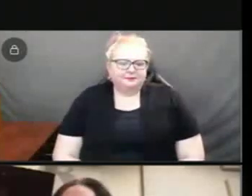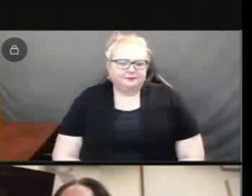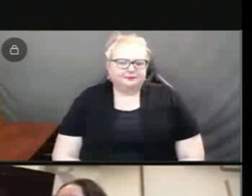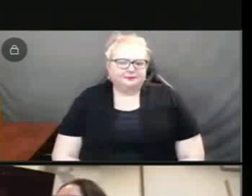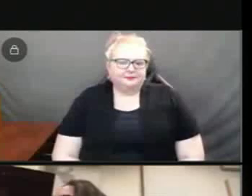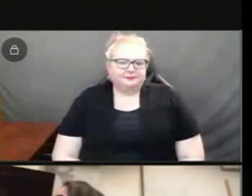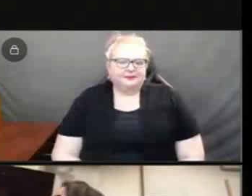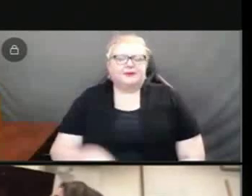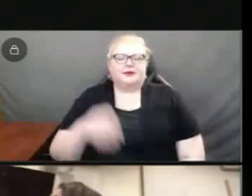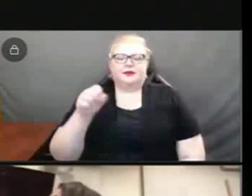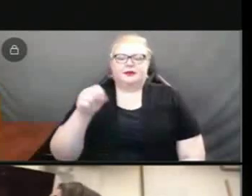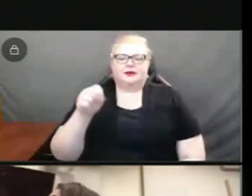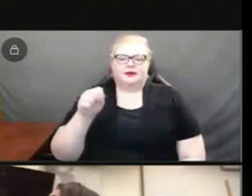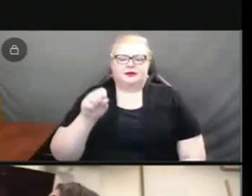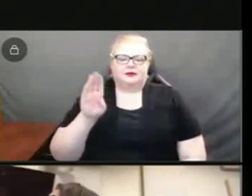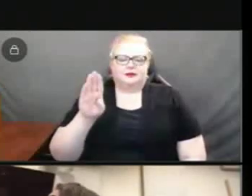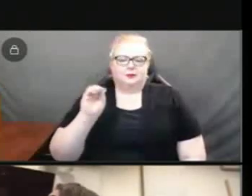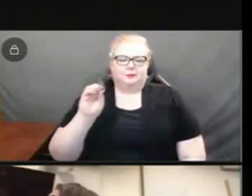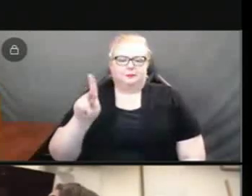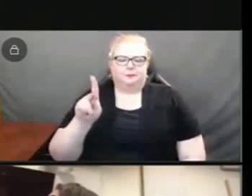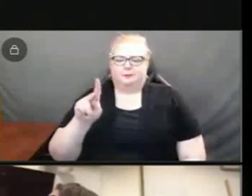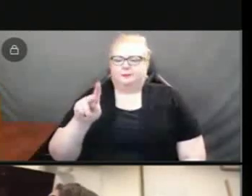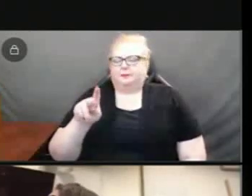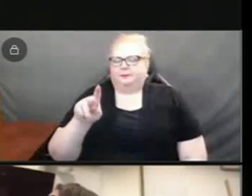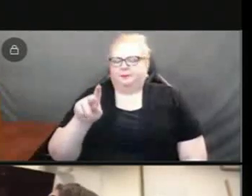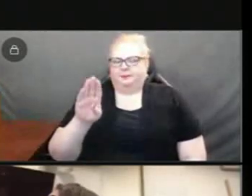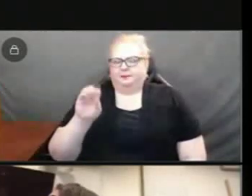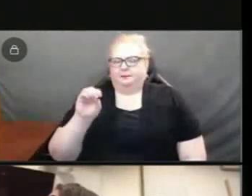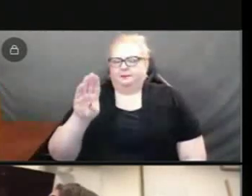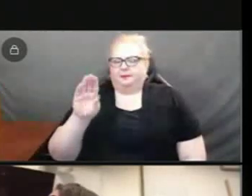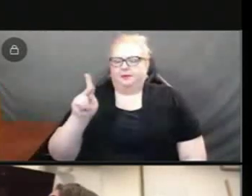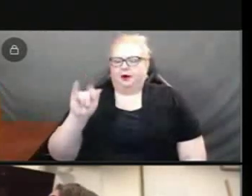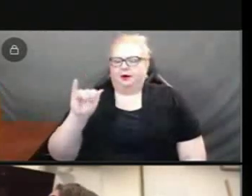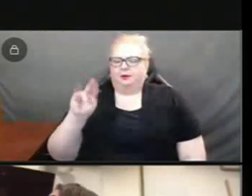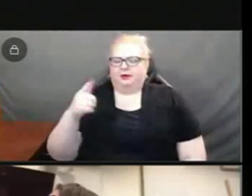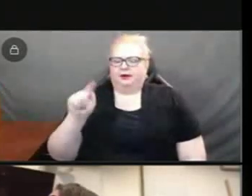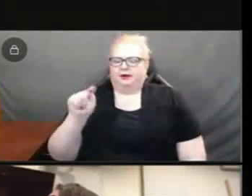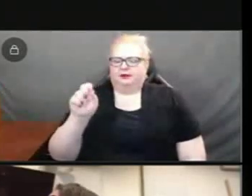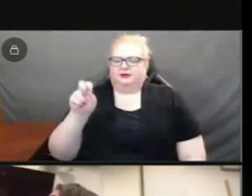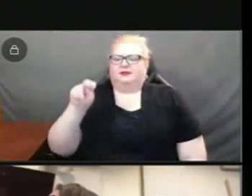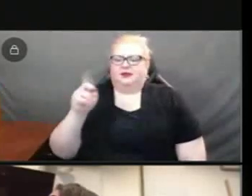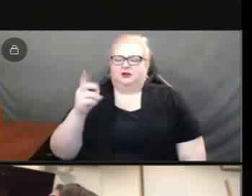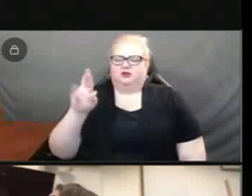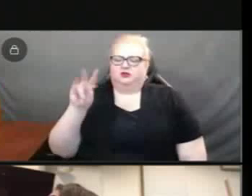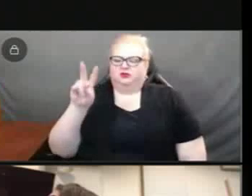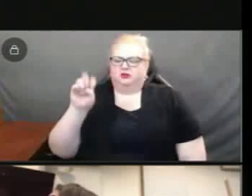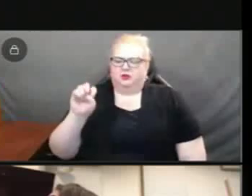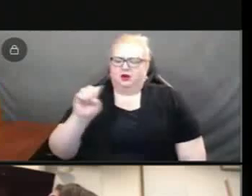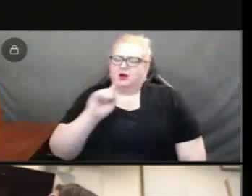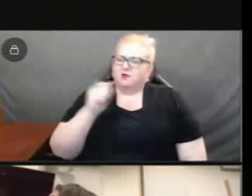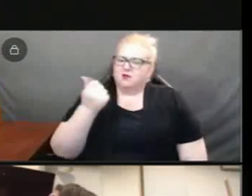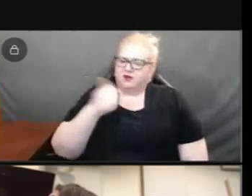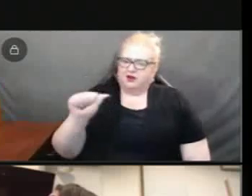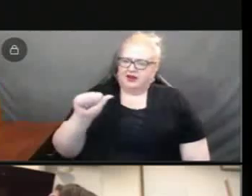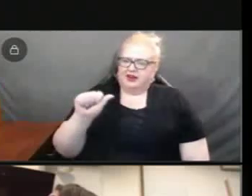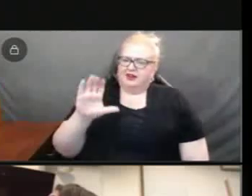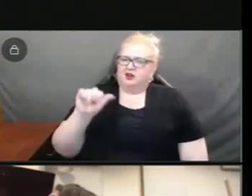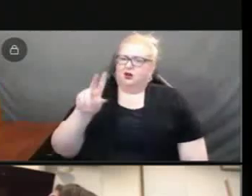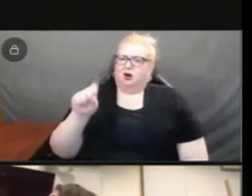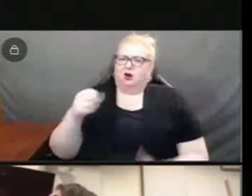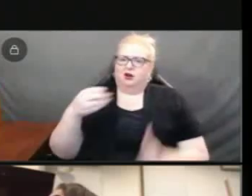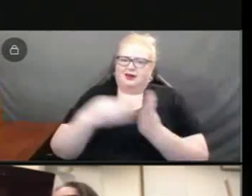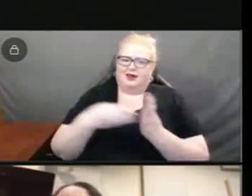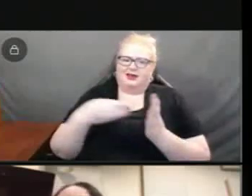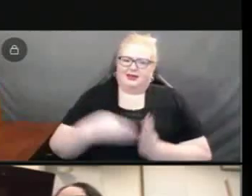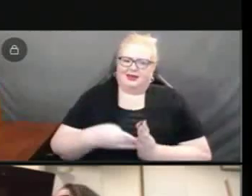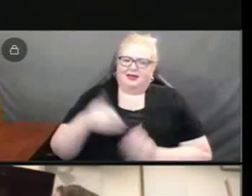Jess Griffin, 5 Kingston Drive. I just, were there any cards that were against? There